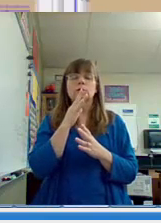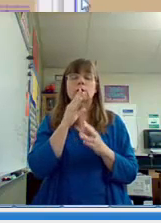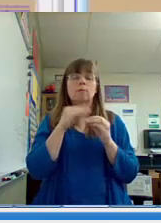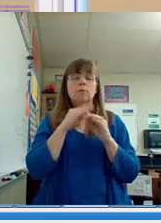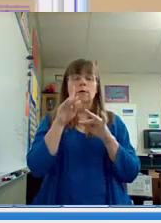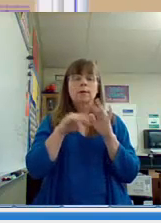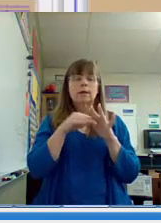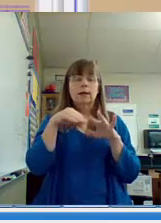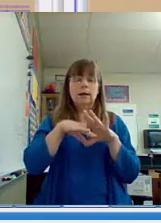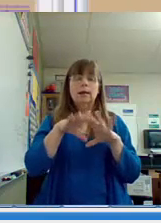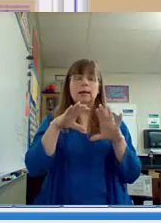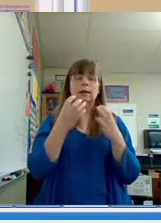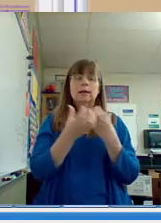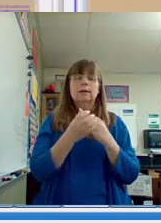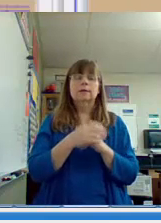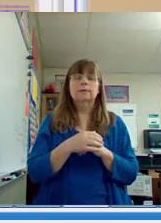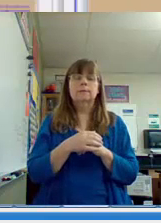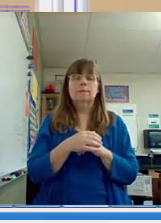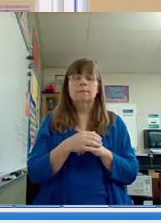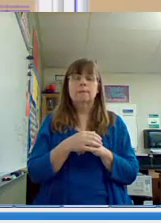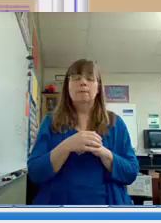more in class so you can get a better idea of that.